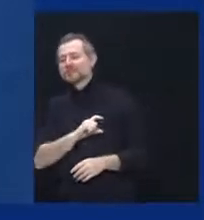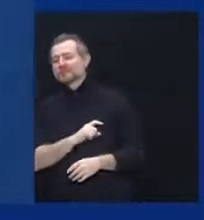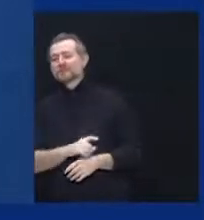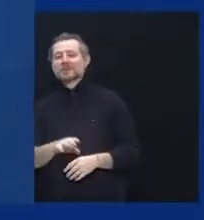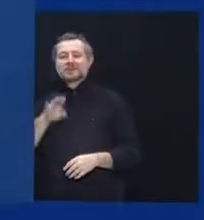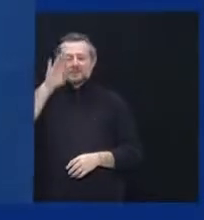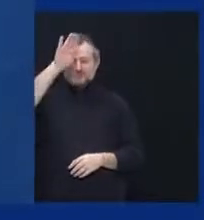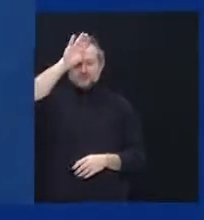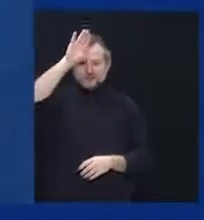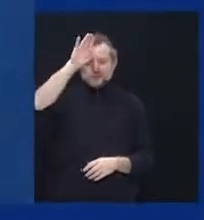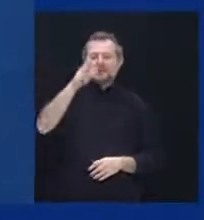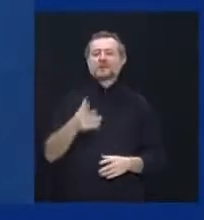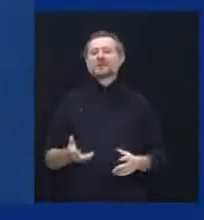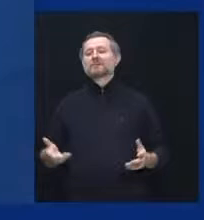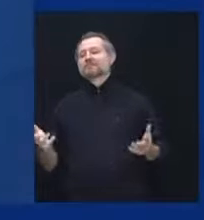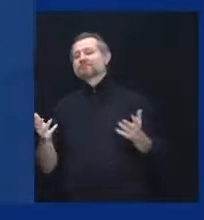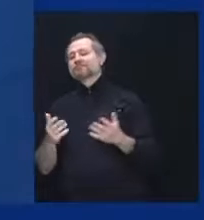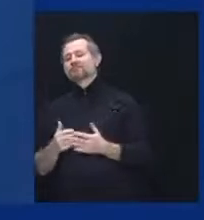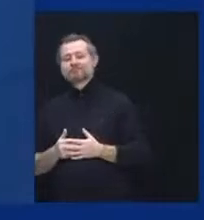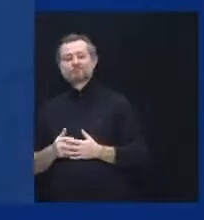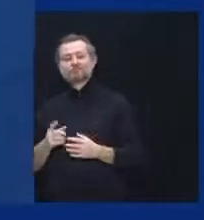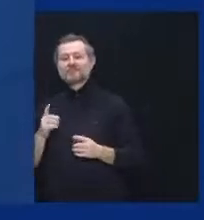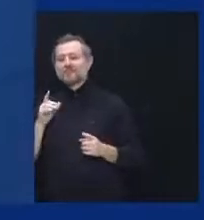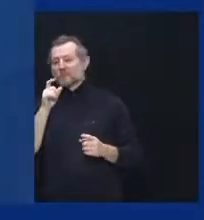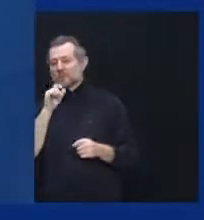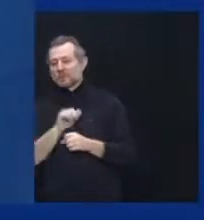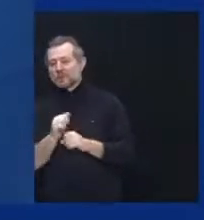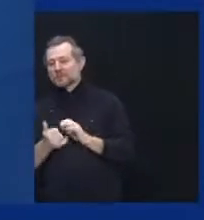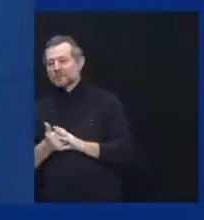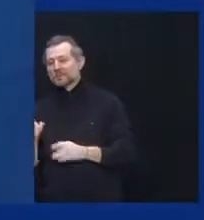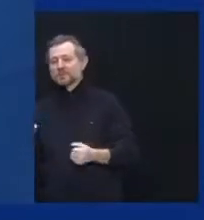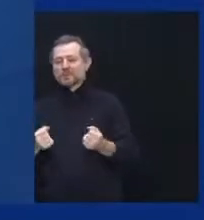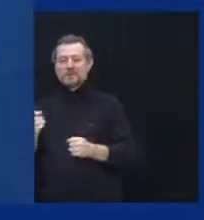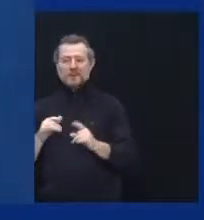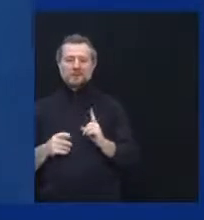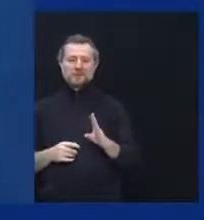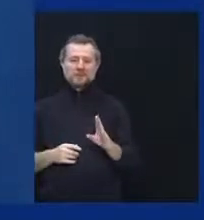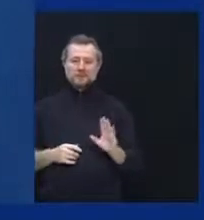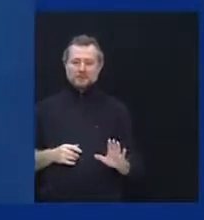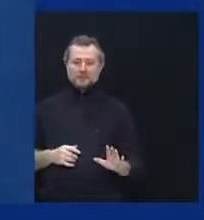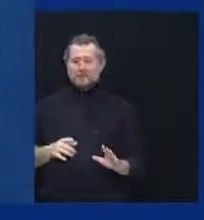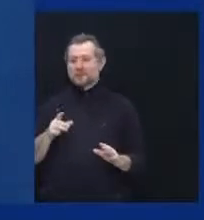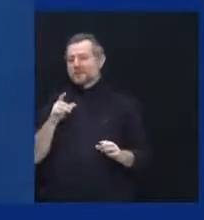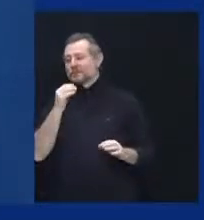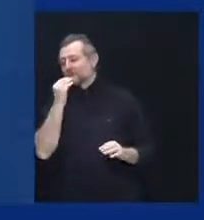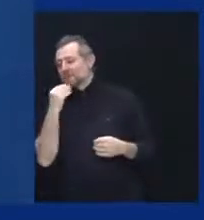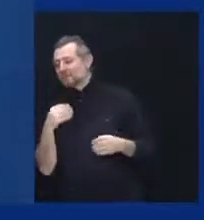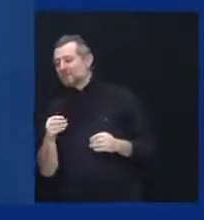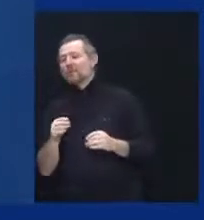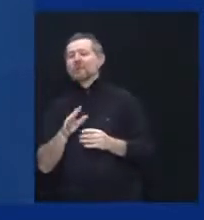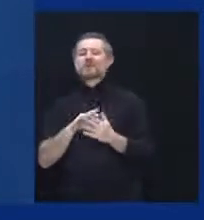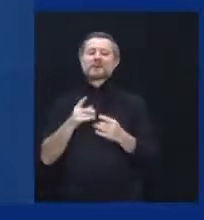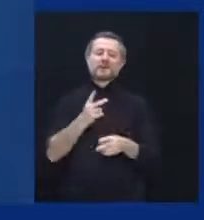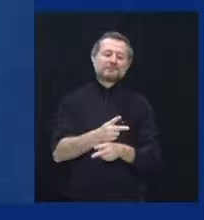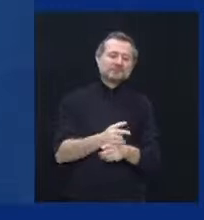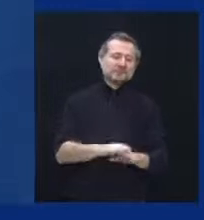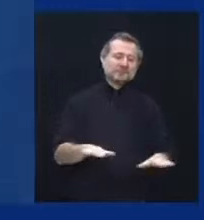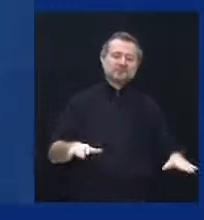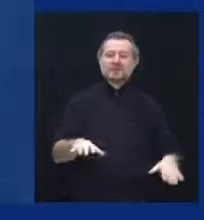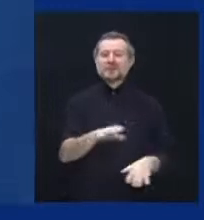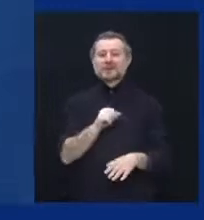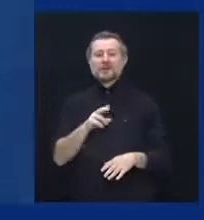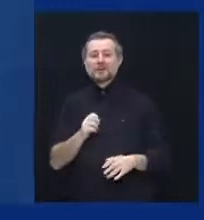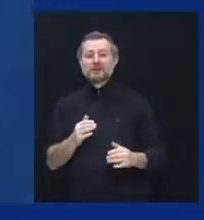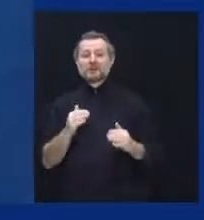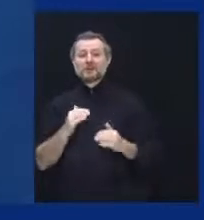fire professionals, mass transit professionals, grocery store workers, childcare, and then you have people